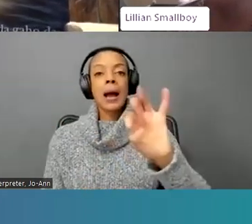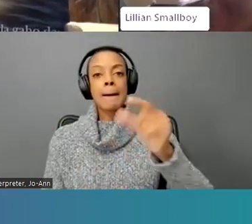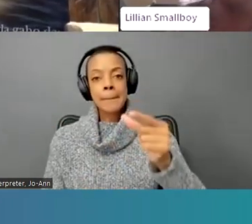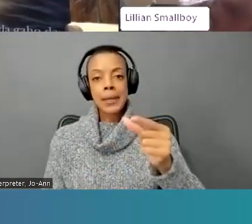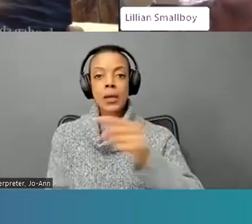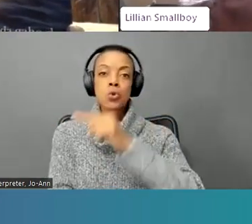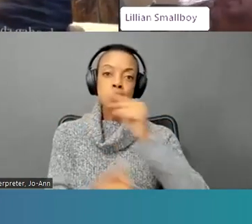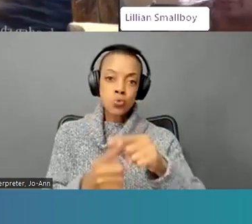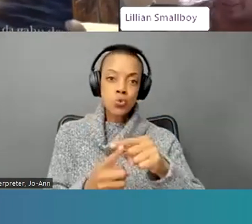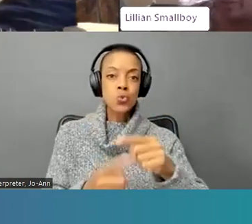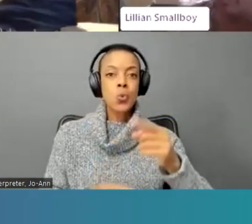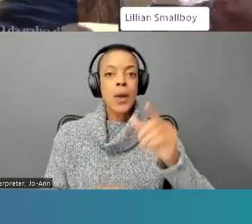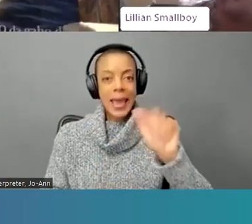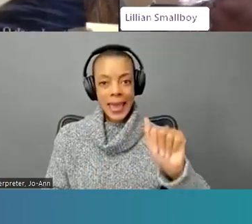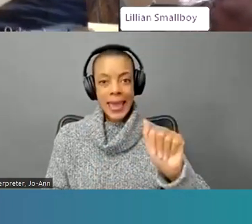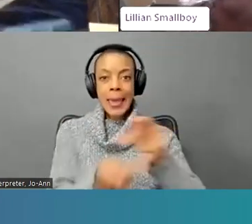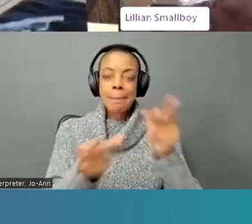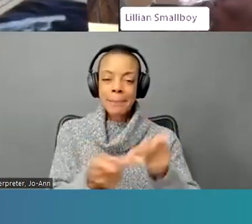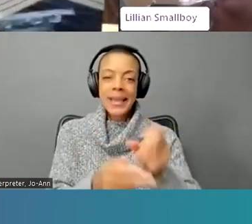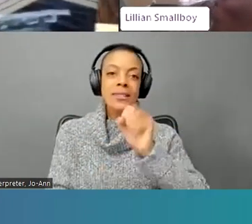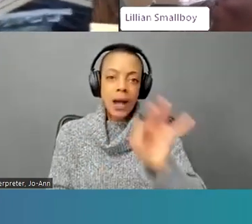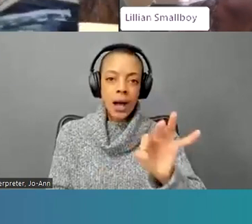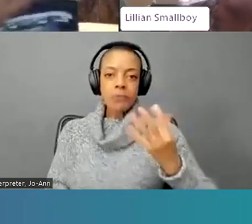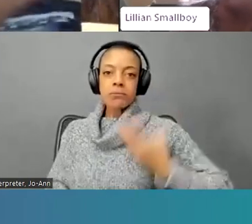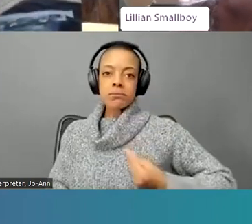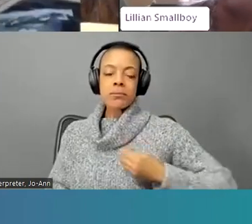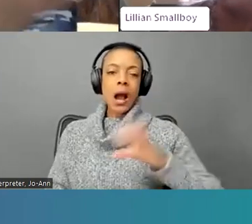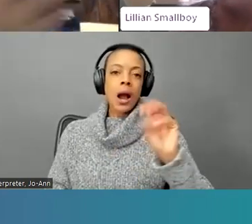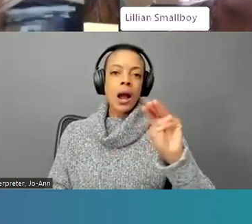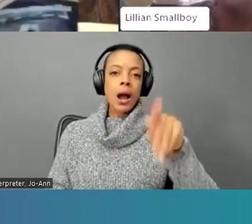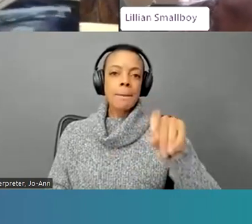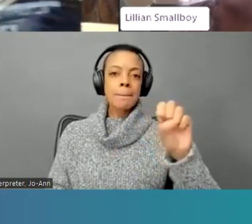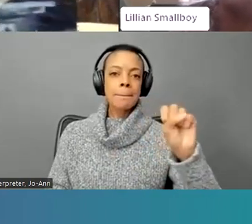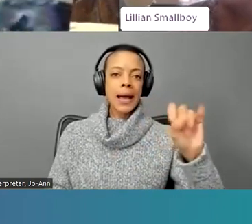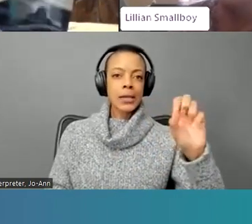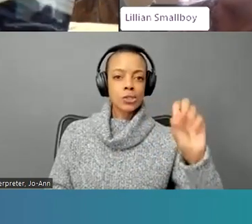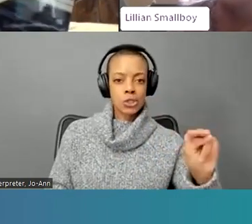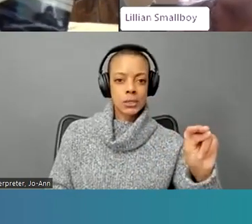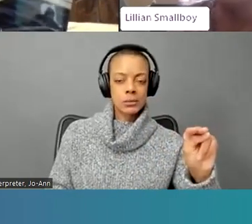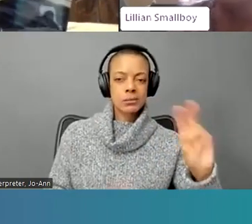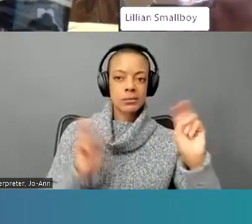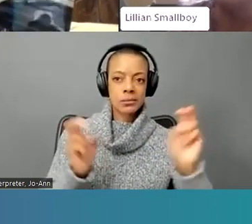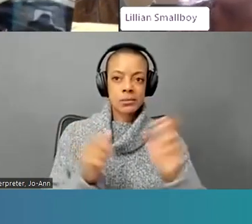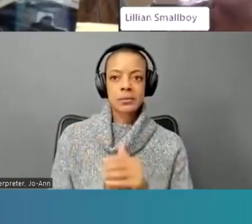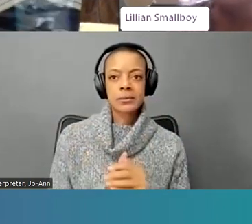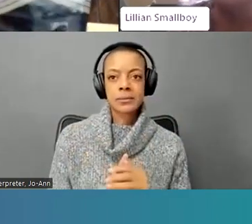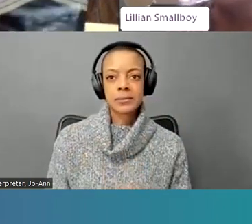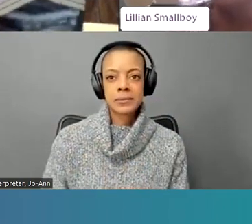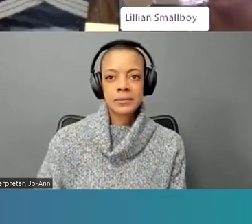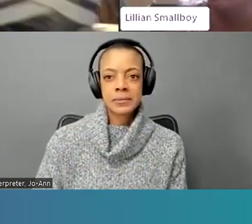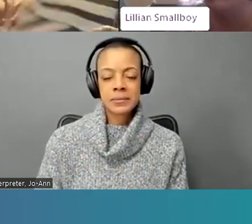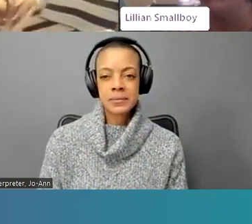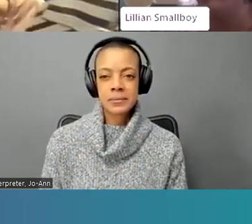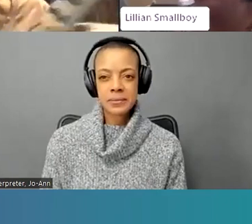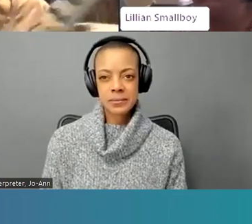understanding. Wow. Oh, definitely a good read for sure. It's got the Turo on the top. Oh, yes. Oh, wow. That